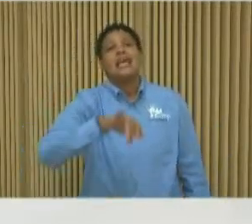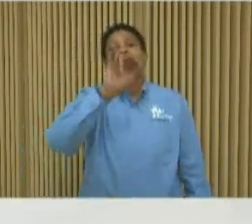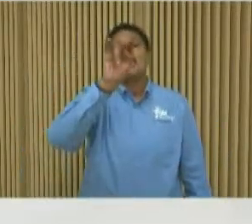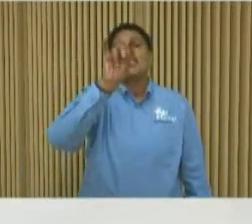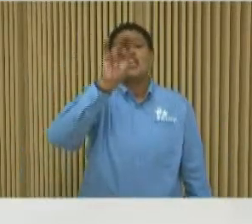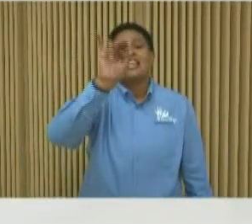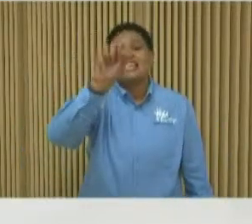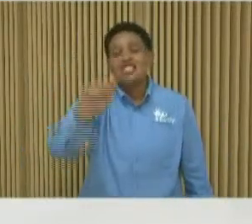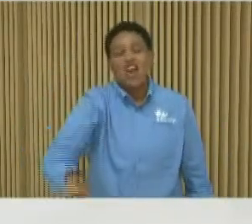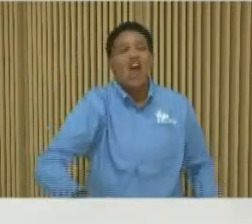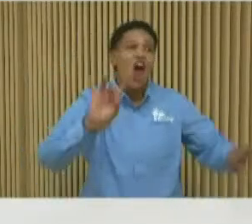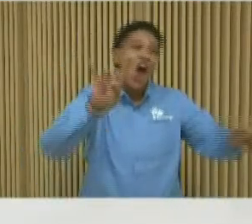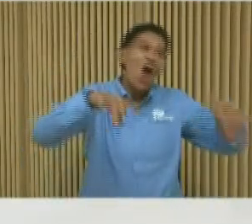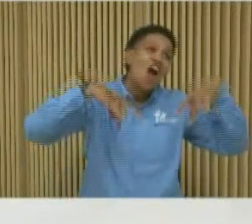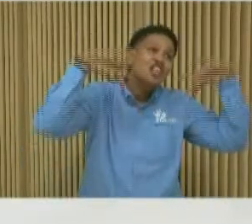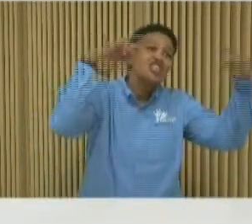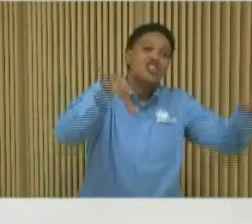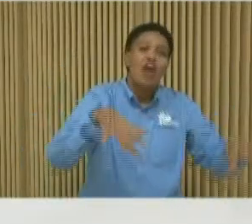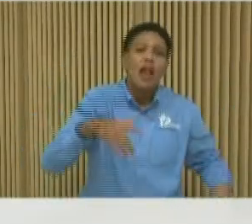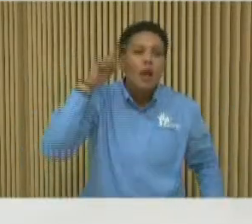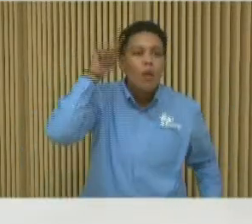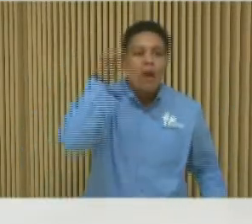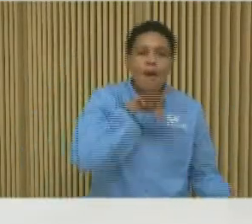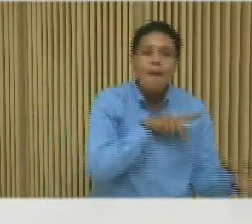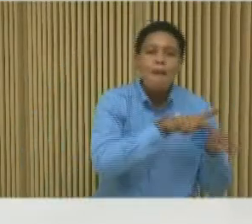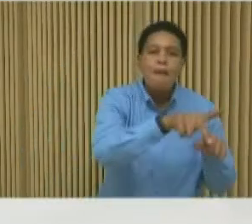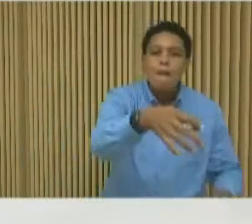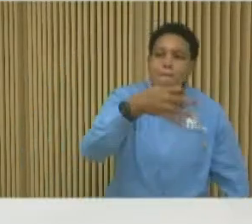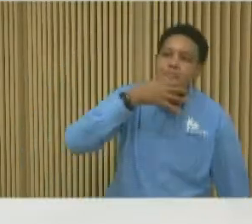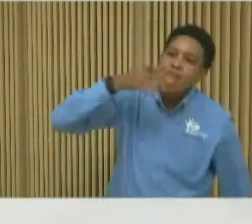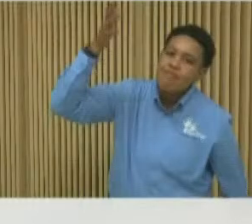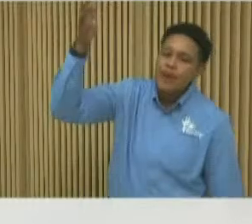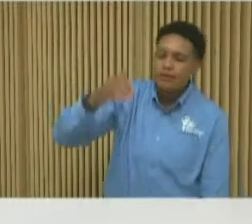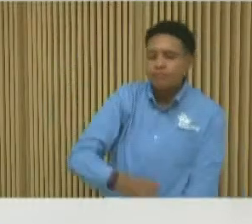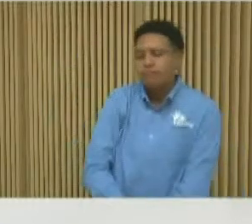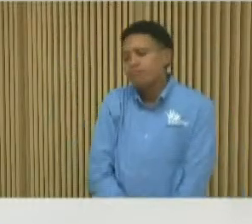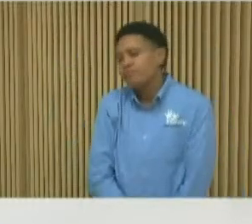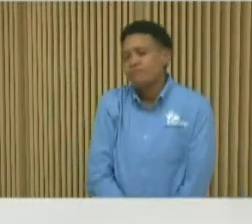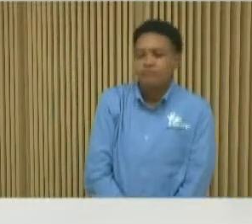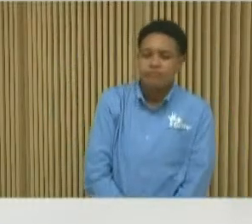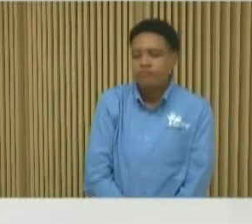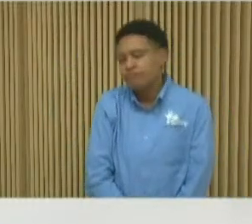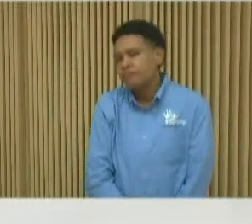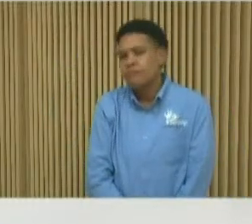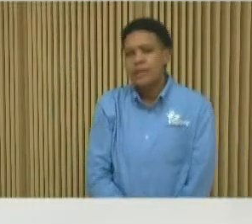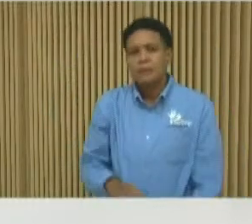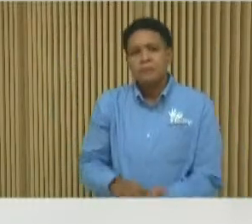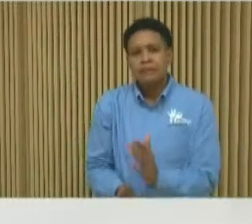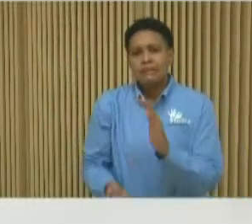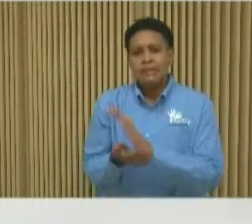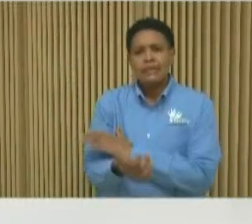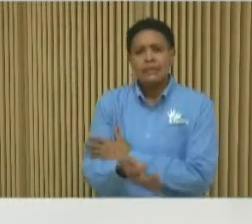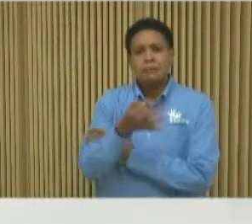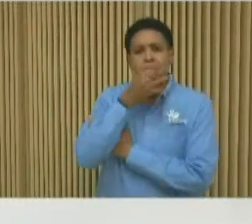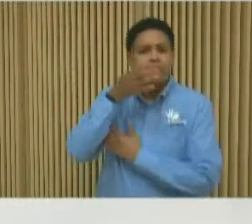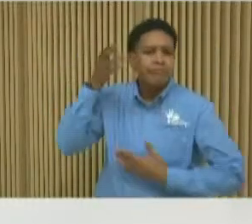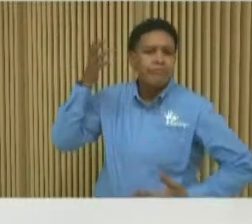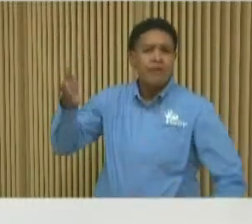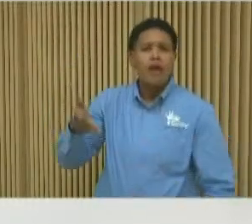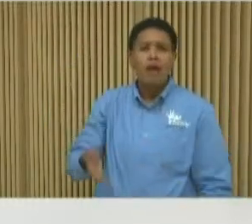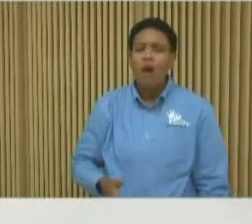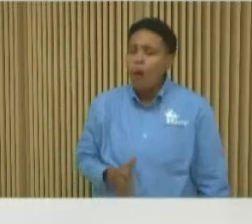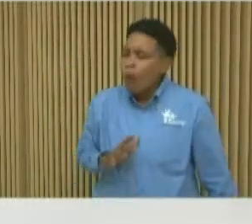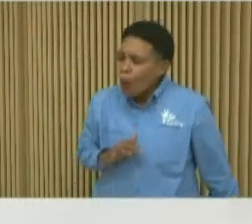world, because they have now professionalized. Right. They have now made mediation so good that people come